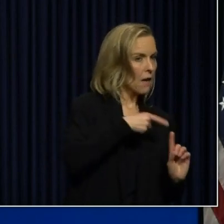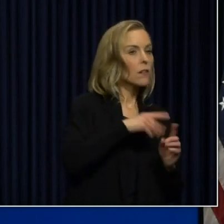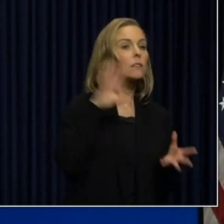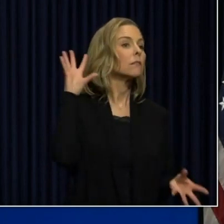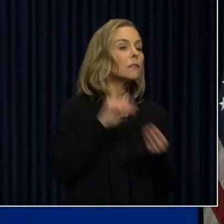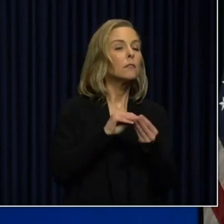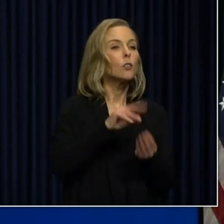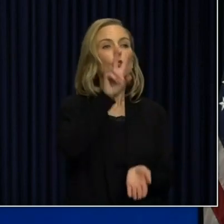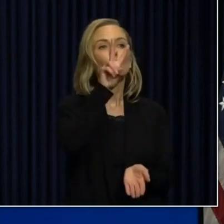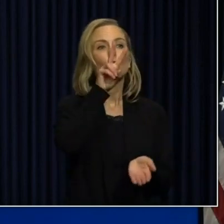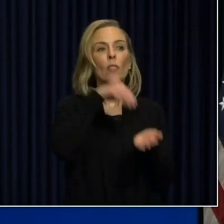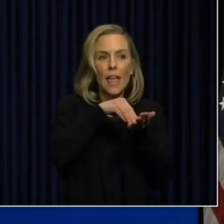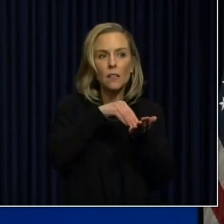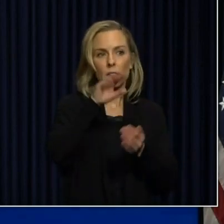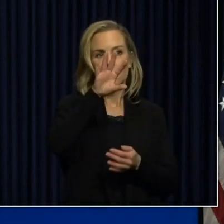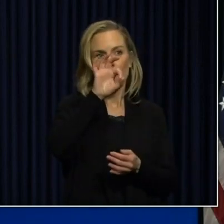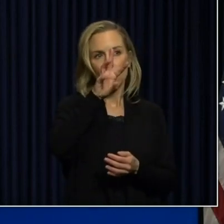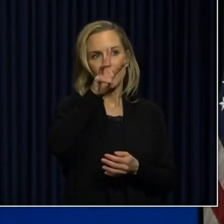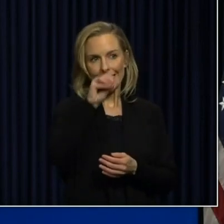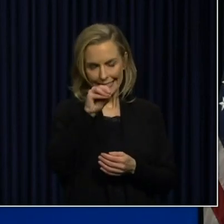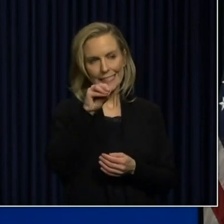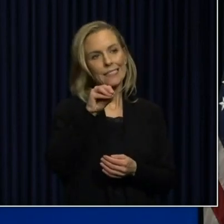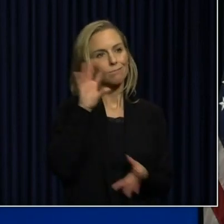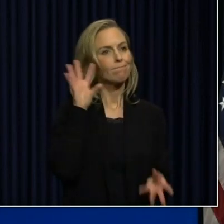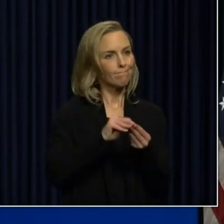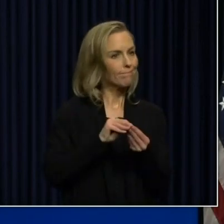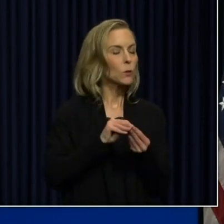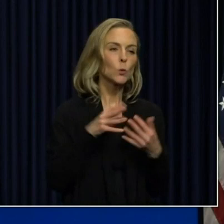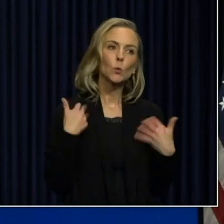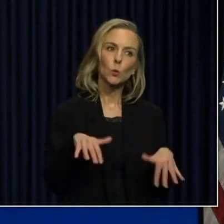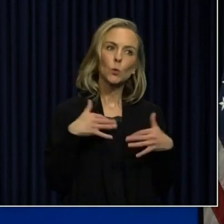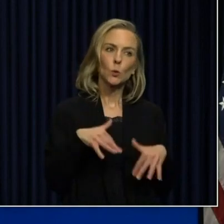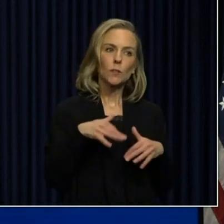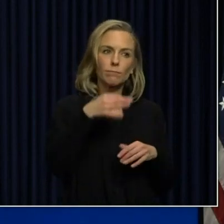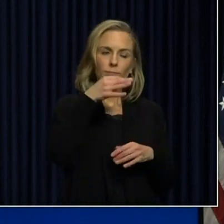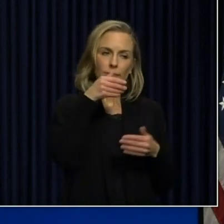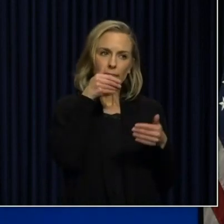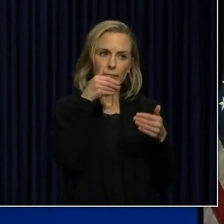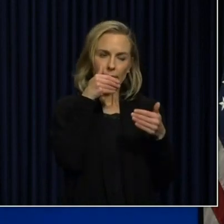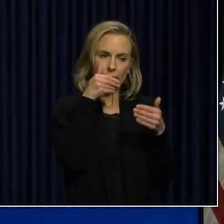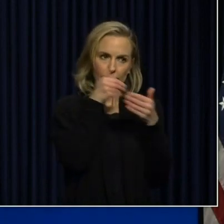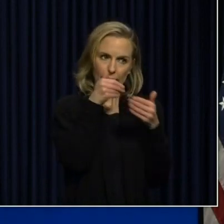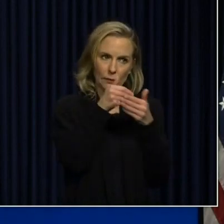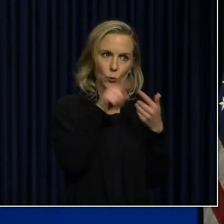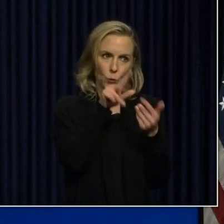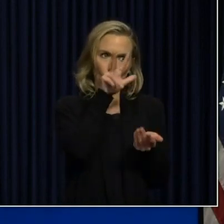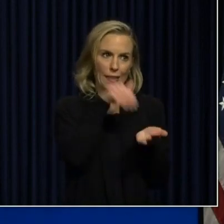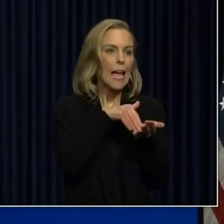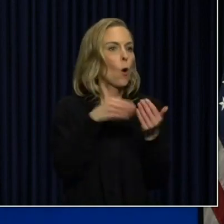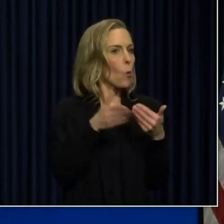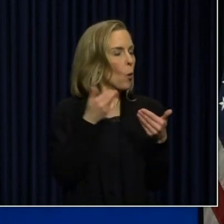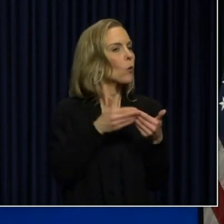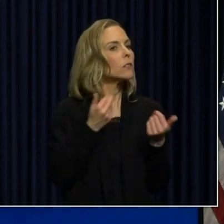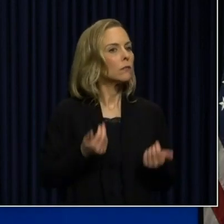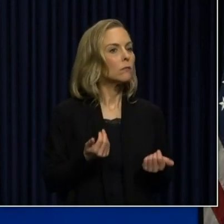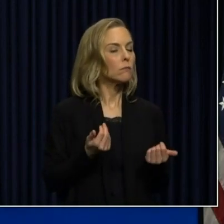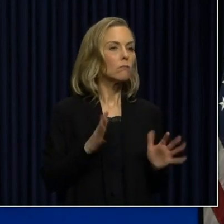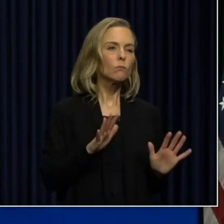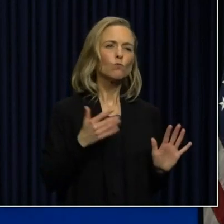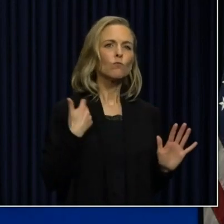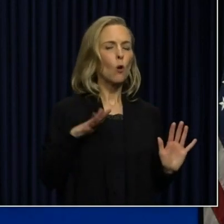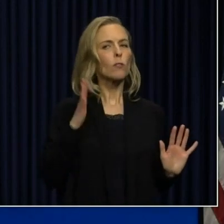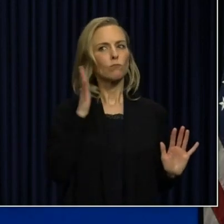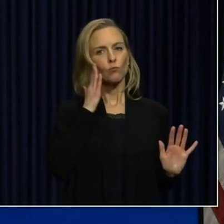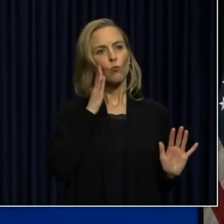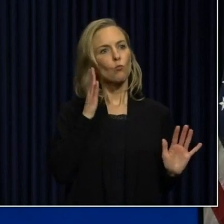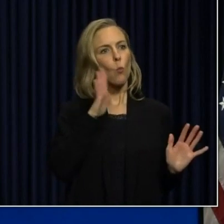is 2,960. So we're getting very close to 3,000 cases here in the Commonwealth. We always knew we'd have at least